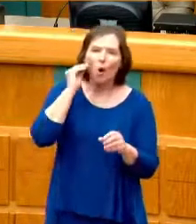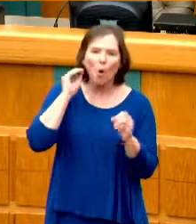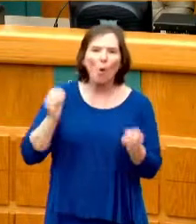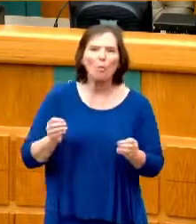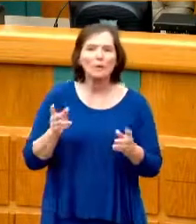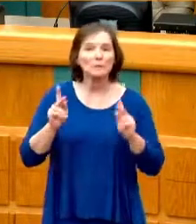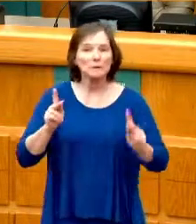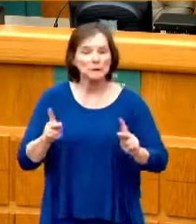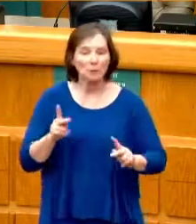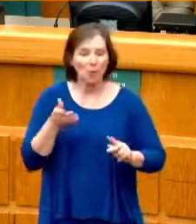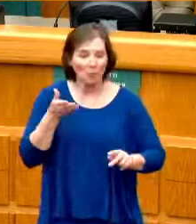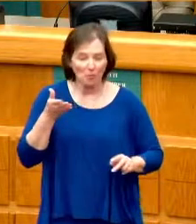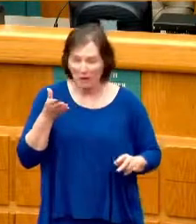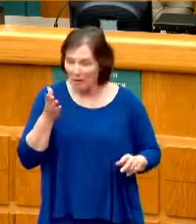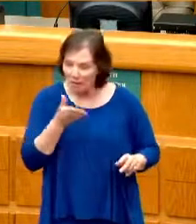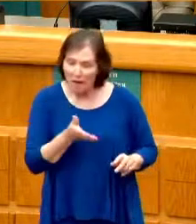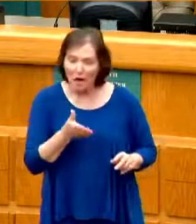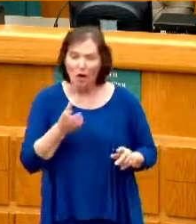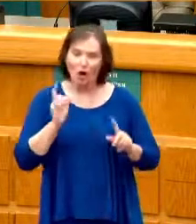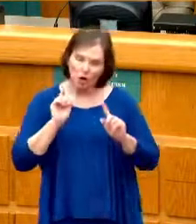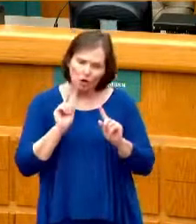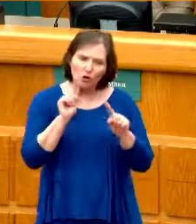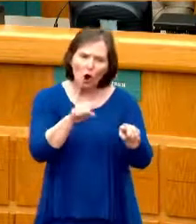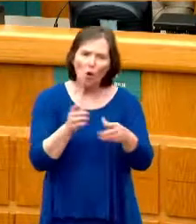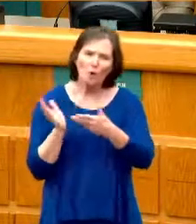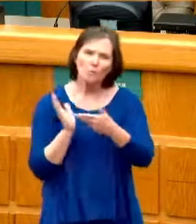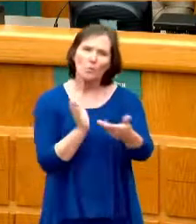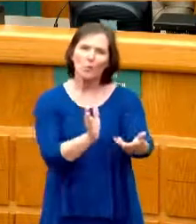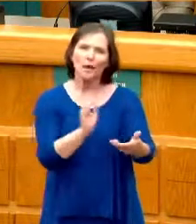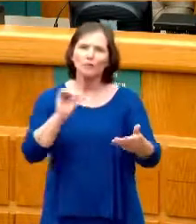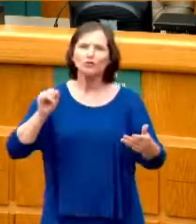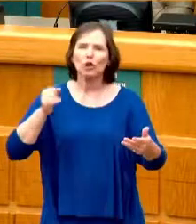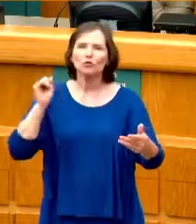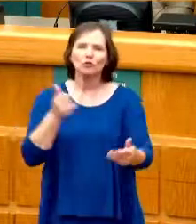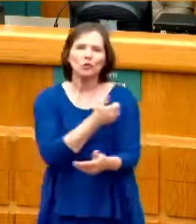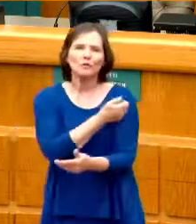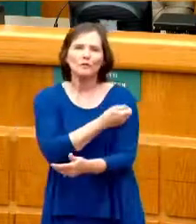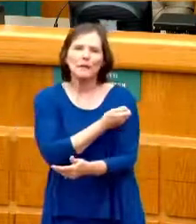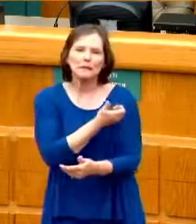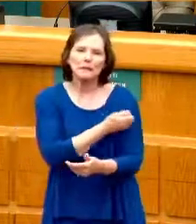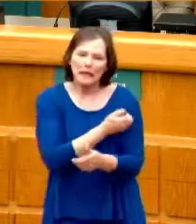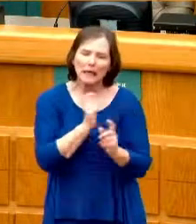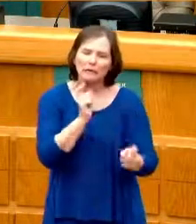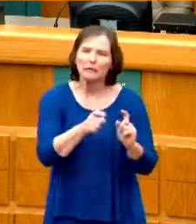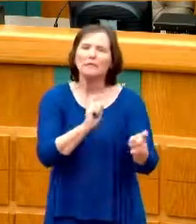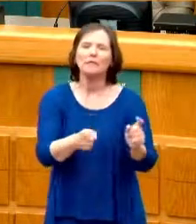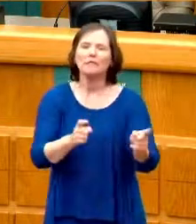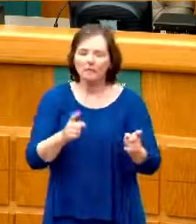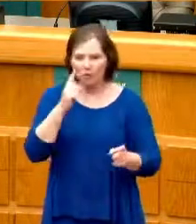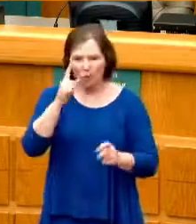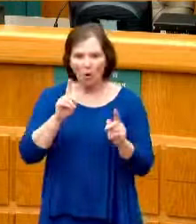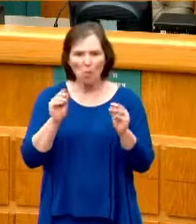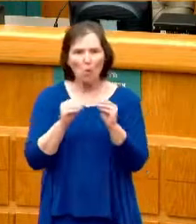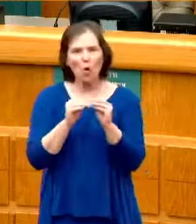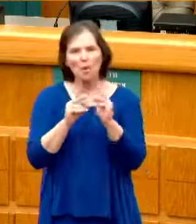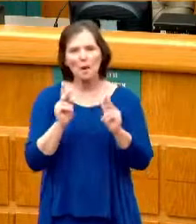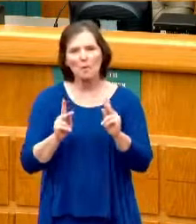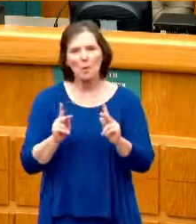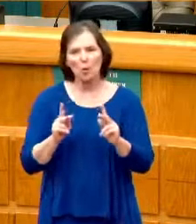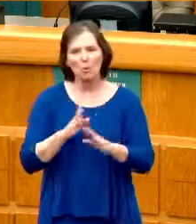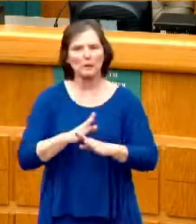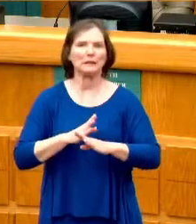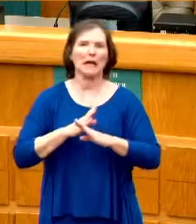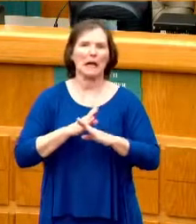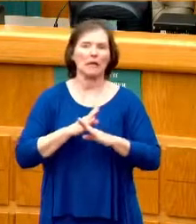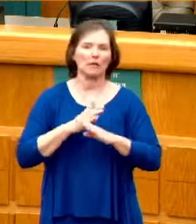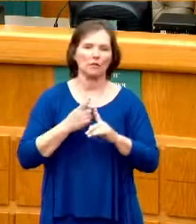COVID-19 vaccine. As shipment of Johnson & Johnson continues to be anticipated, please know that your city and your health district are working to ensure